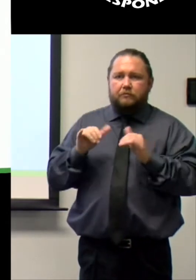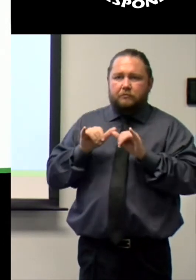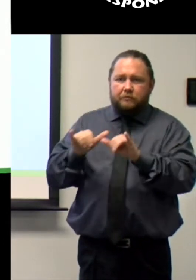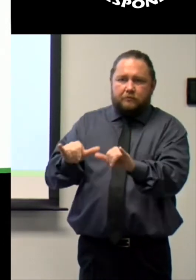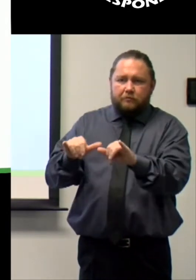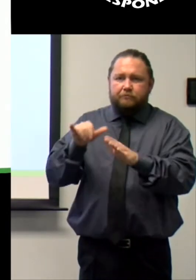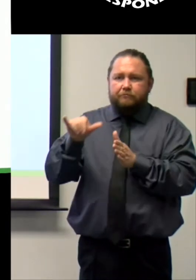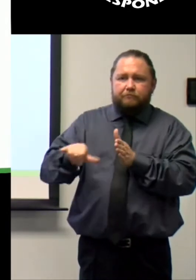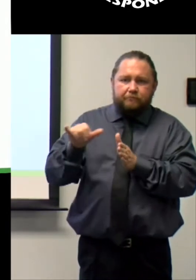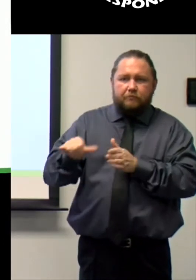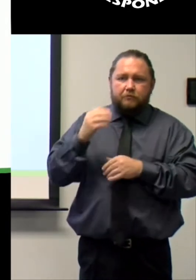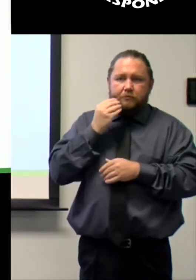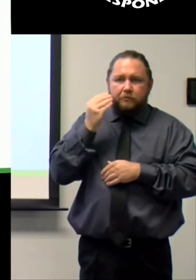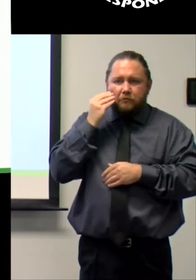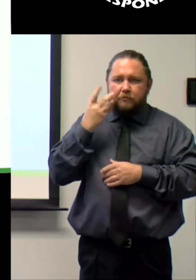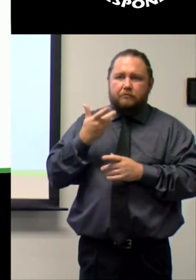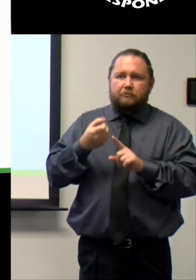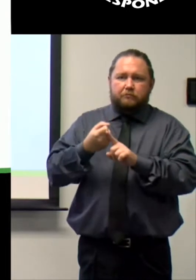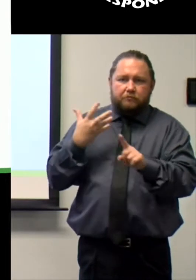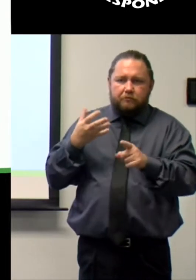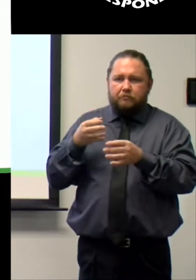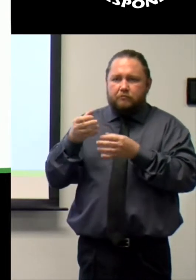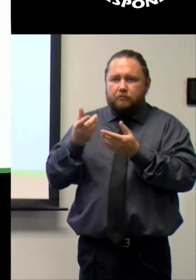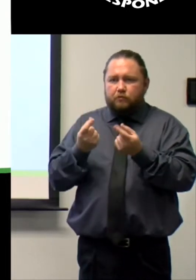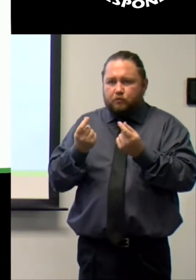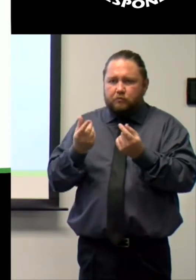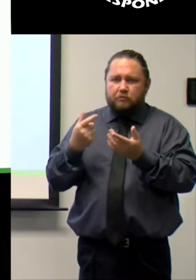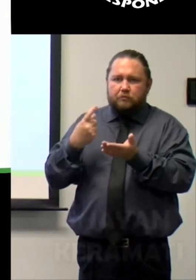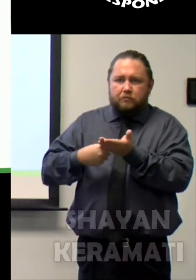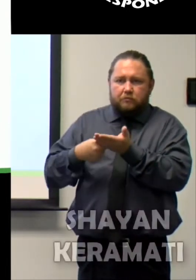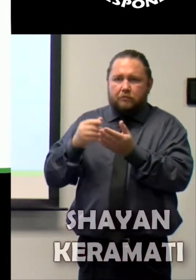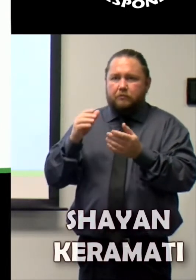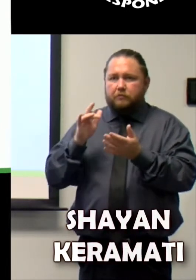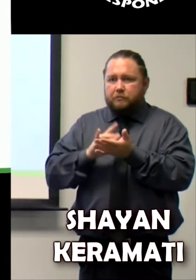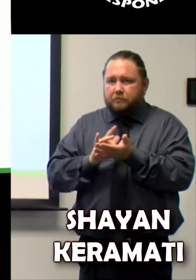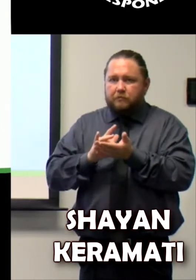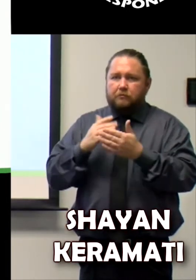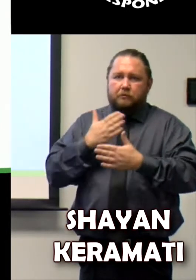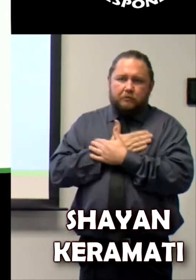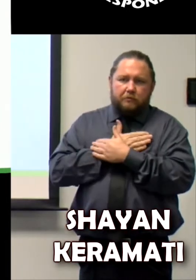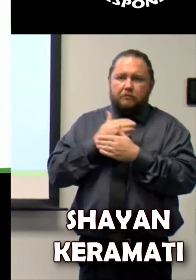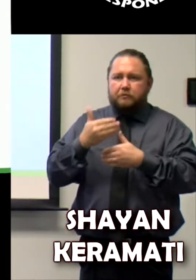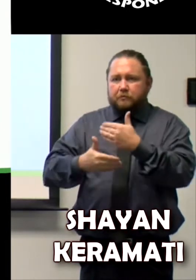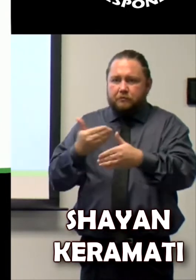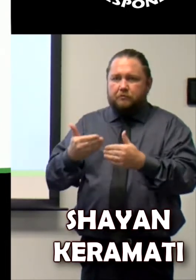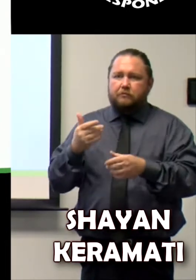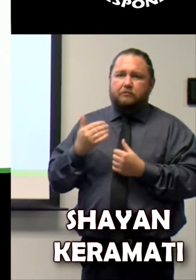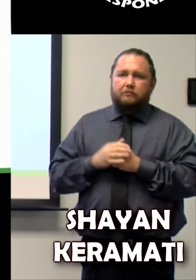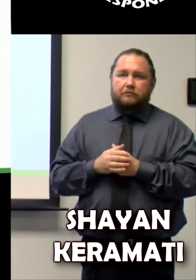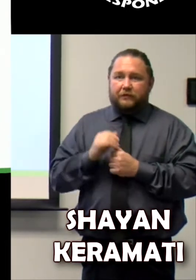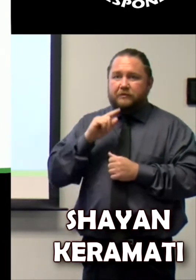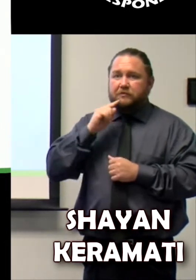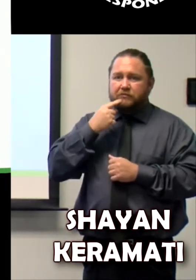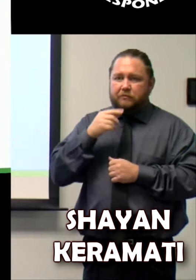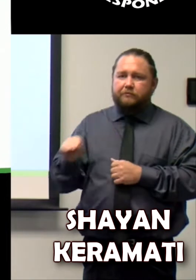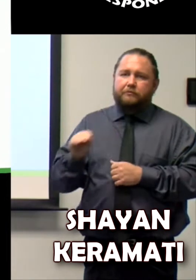serious that they must go to the hospital. And about 10% of people who have contracted